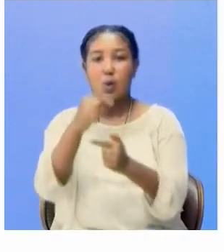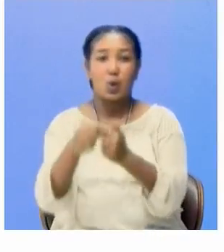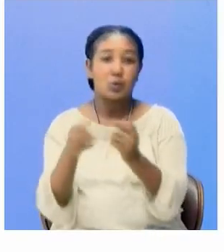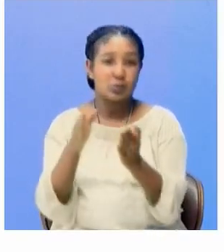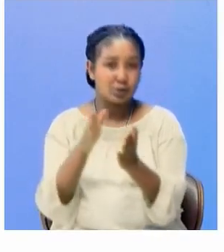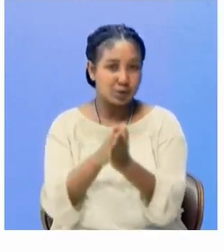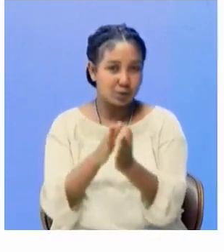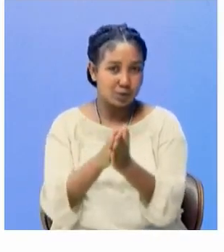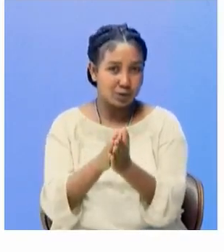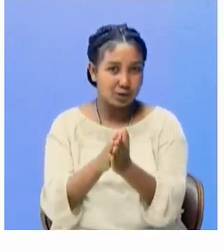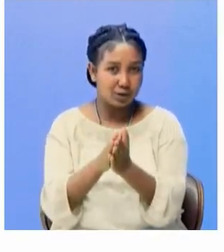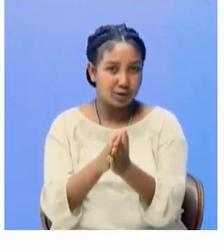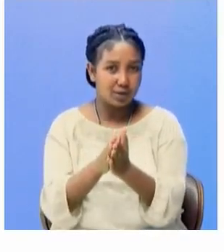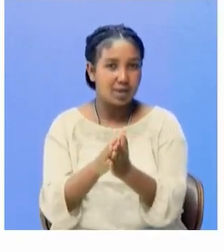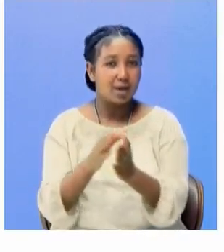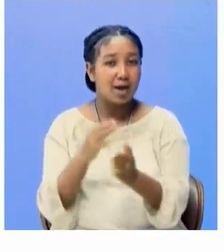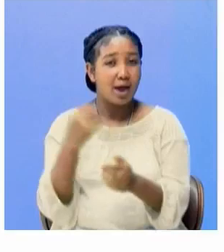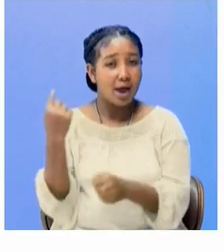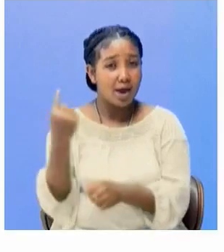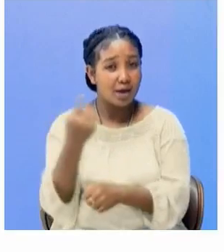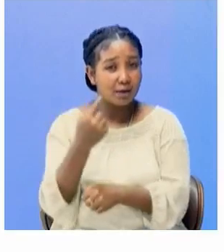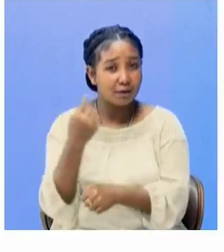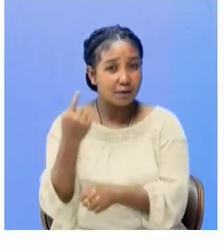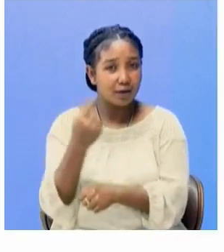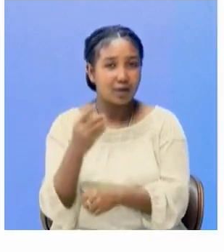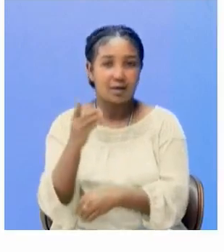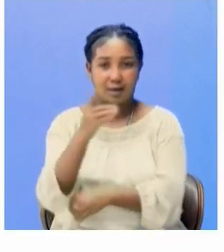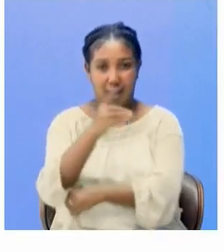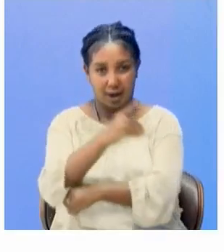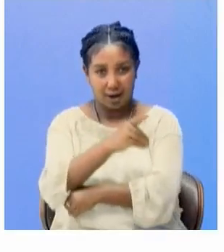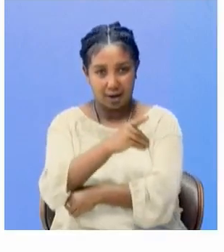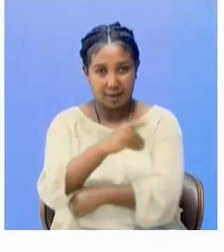school every day.